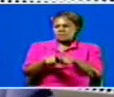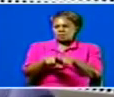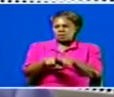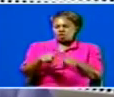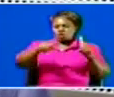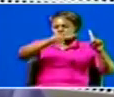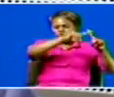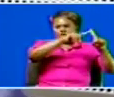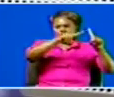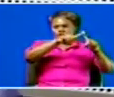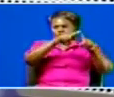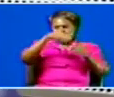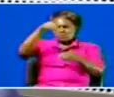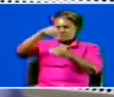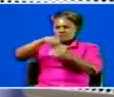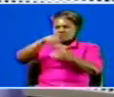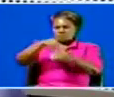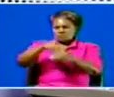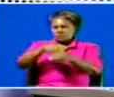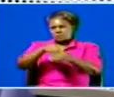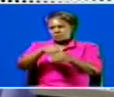total investment with around